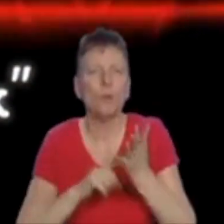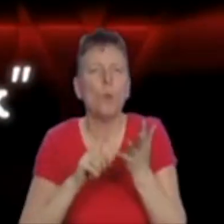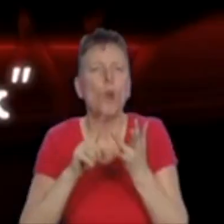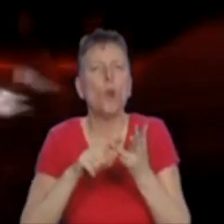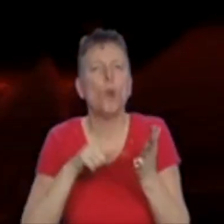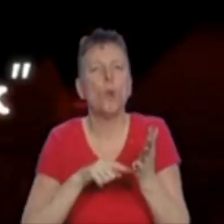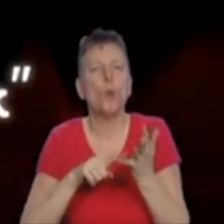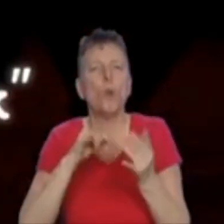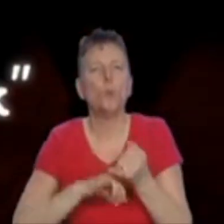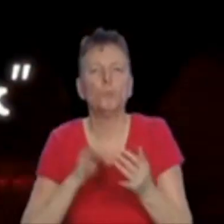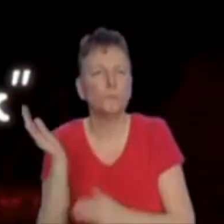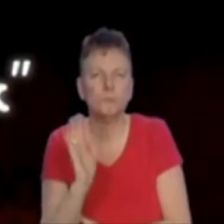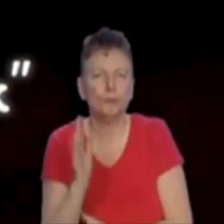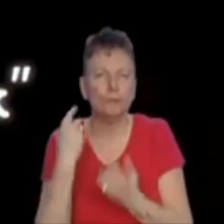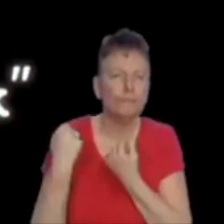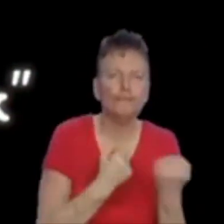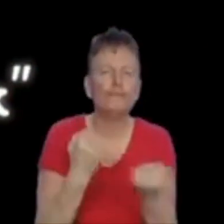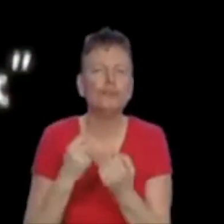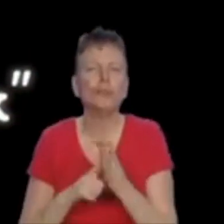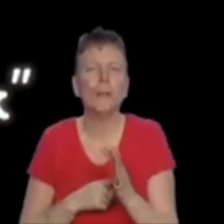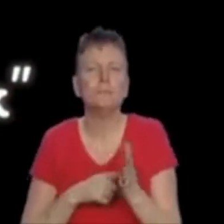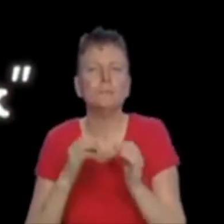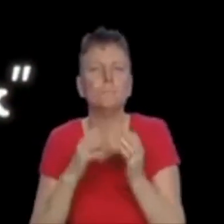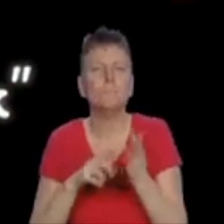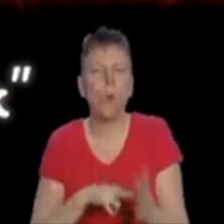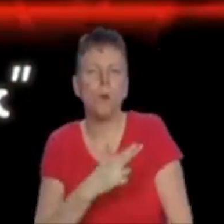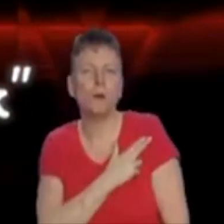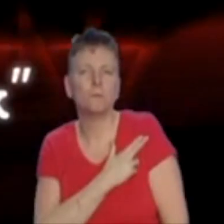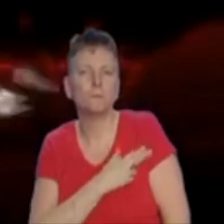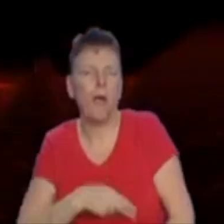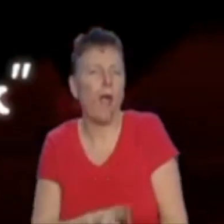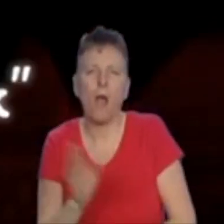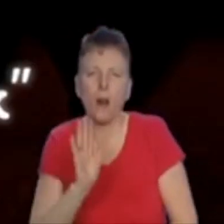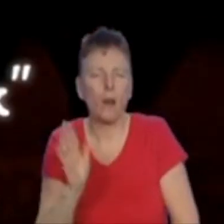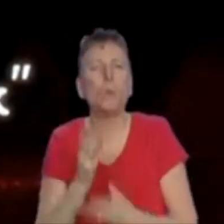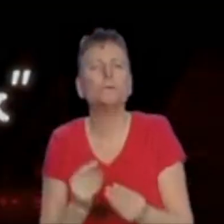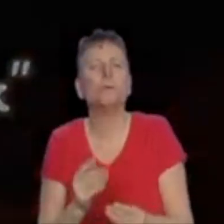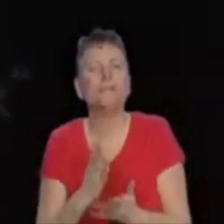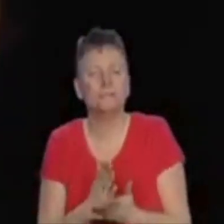style. Wet work is any intelligence operation involving murder or assassination.